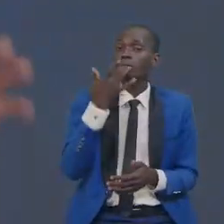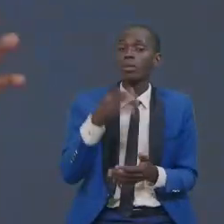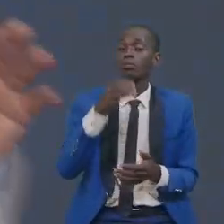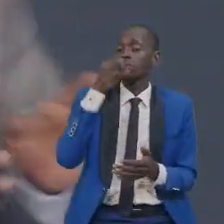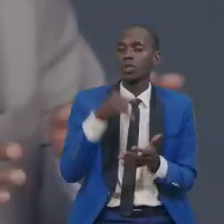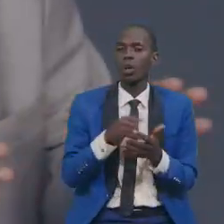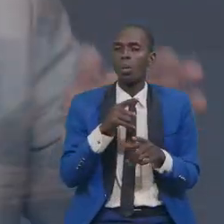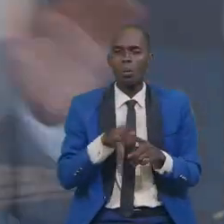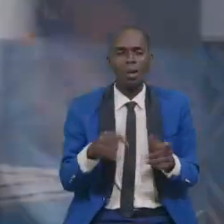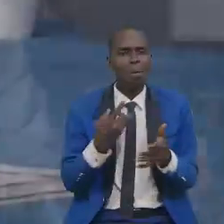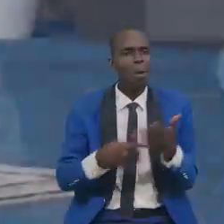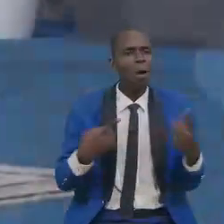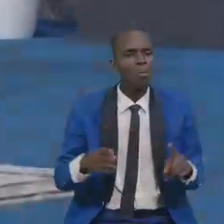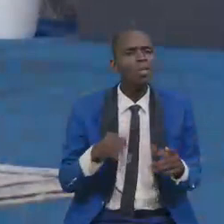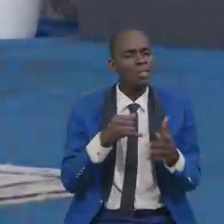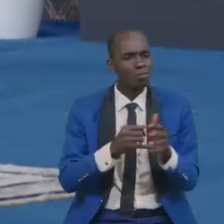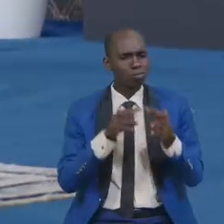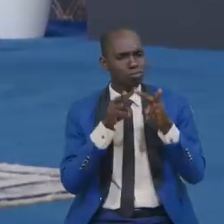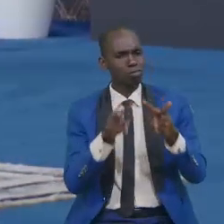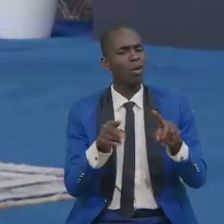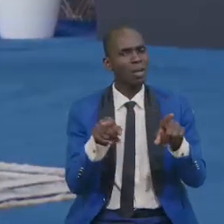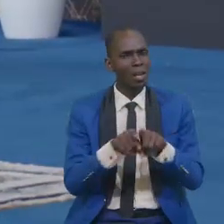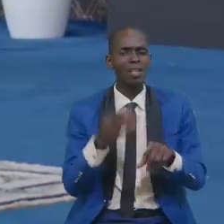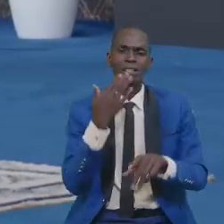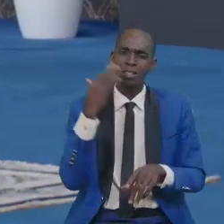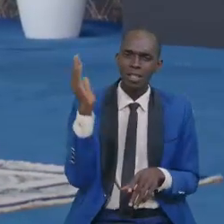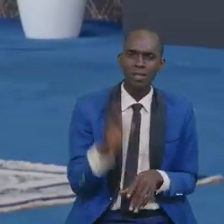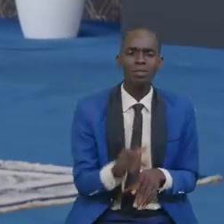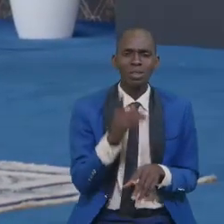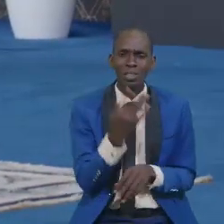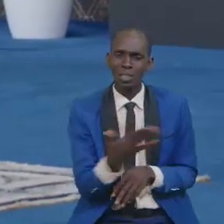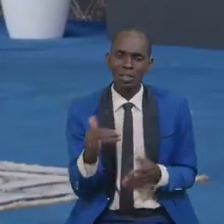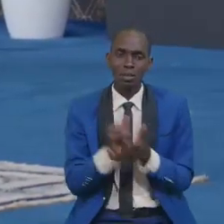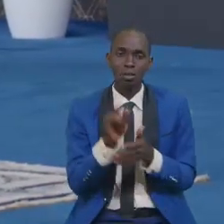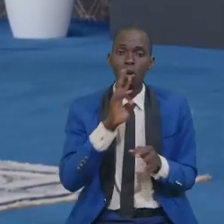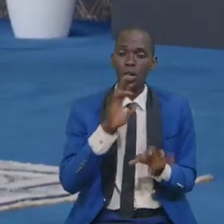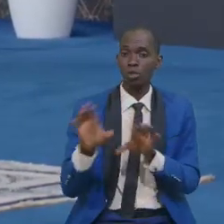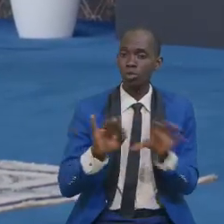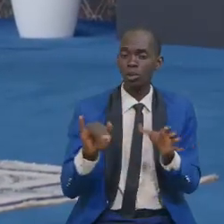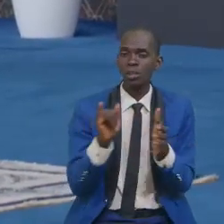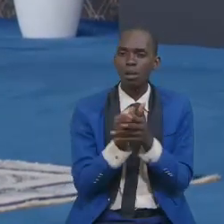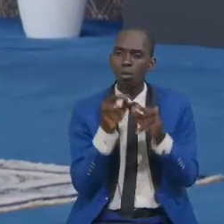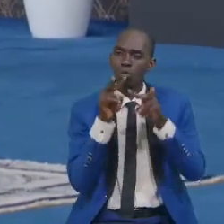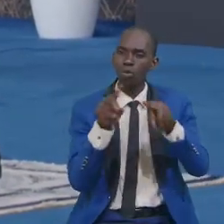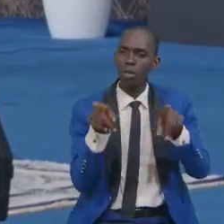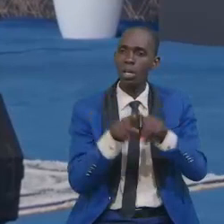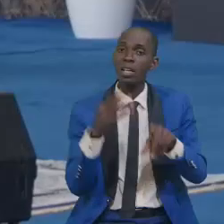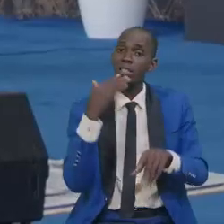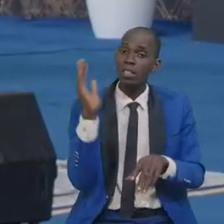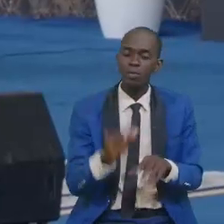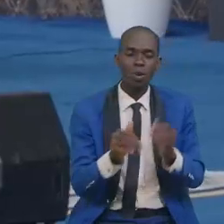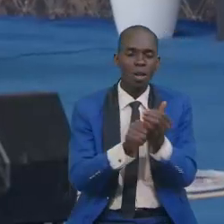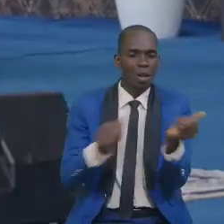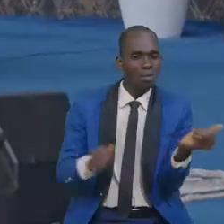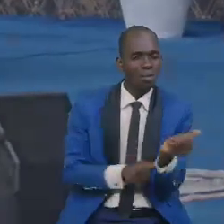as if you are doing a evil abstain from all appearance of evil in